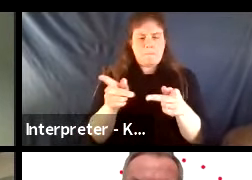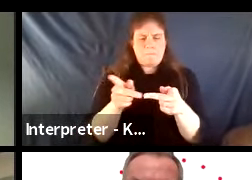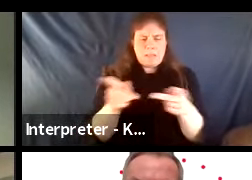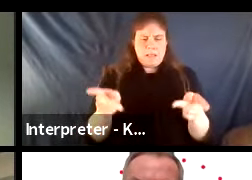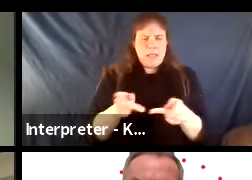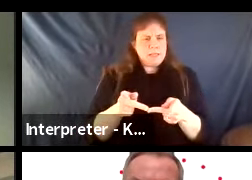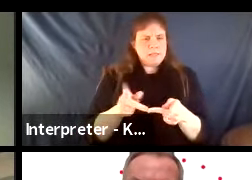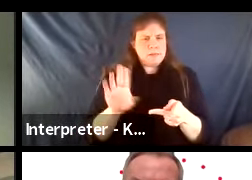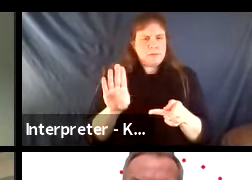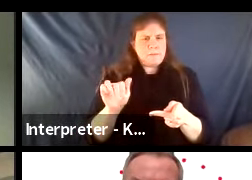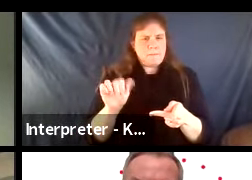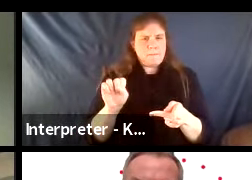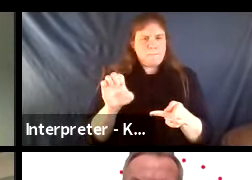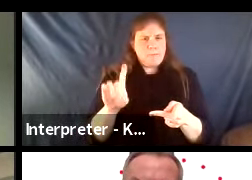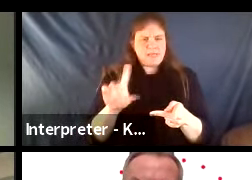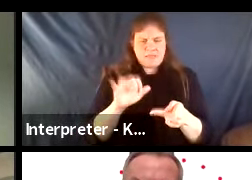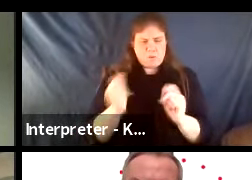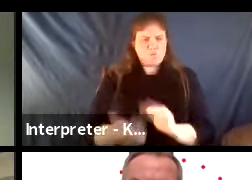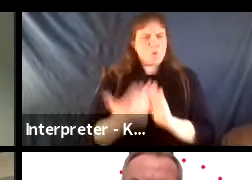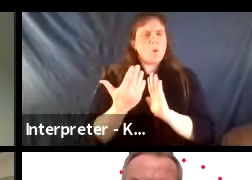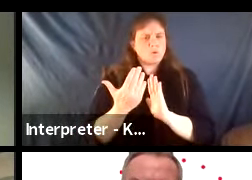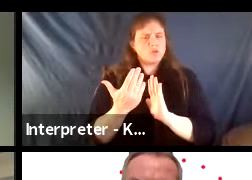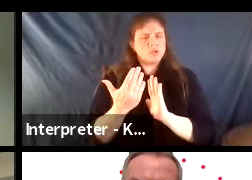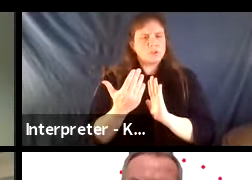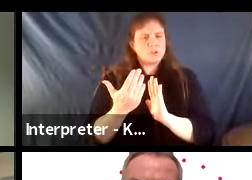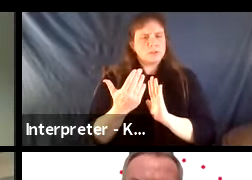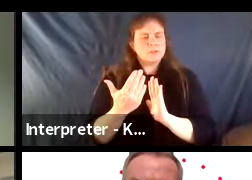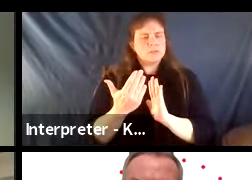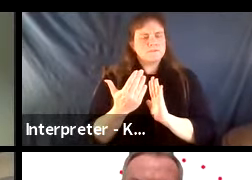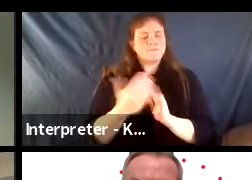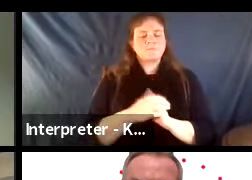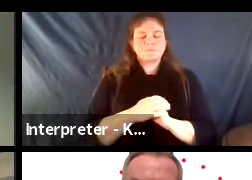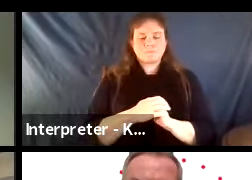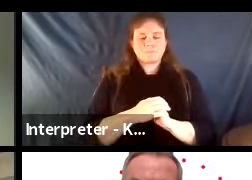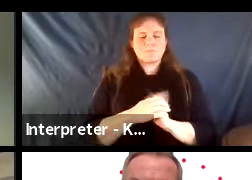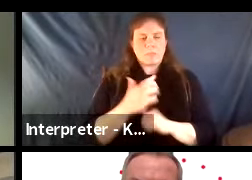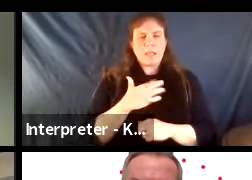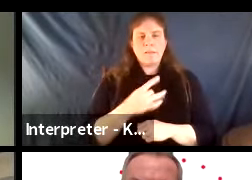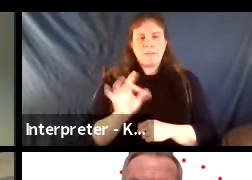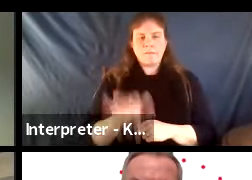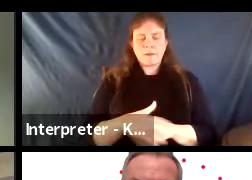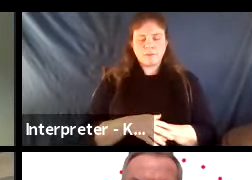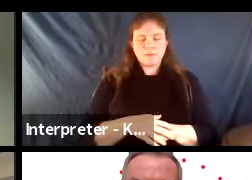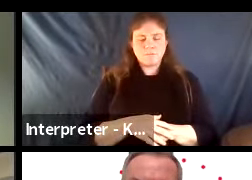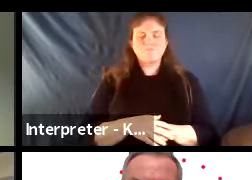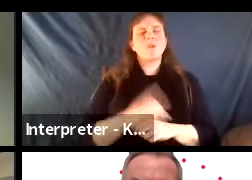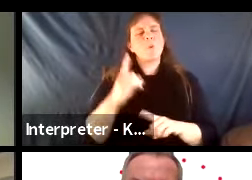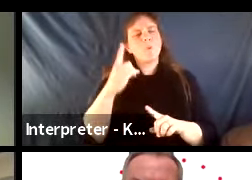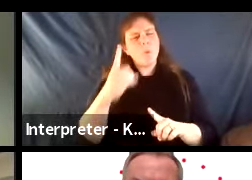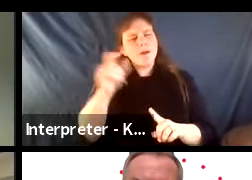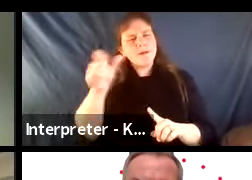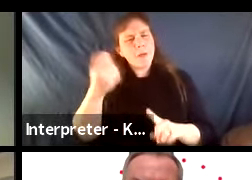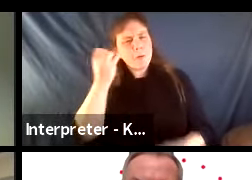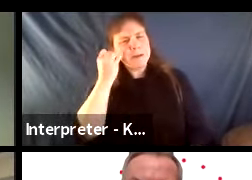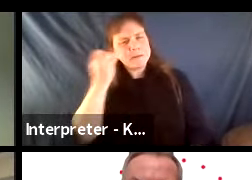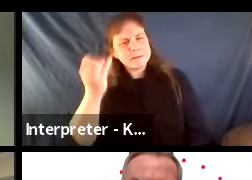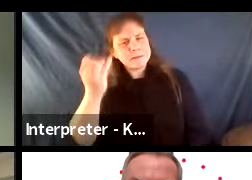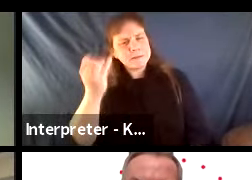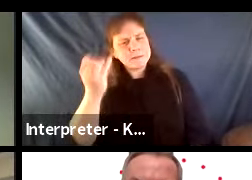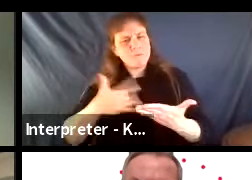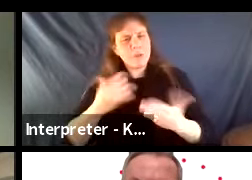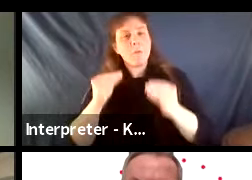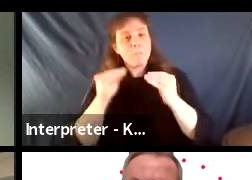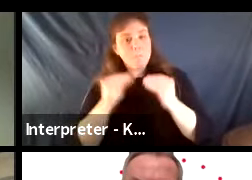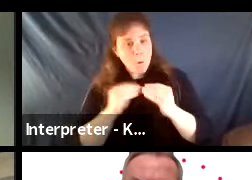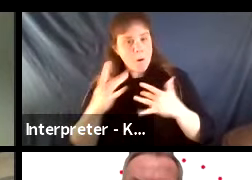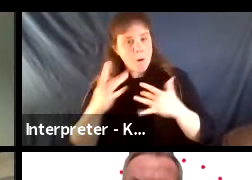I think, one thing that would make me feel even more excited about this and even more confident in this moving